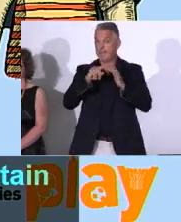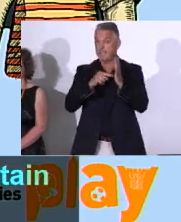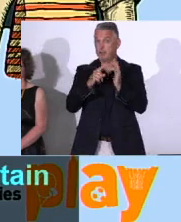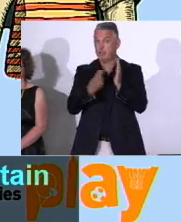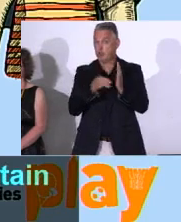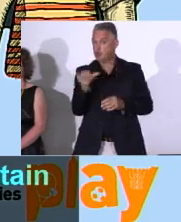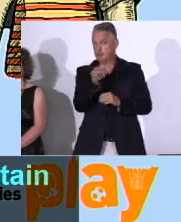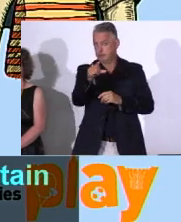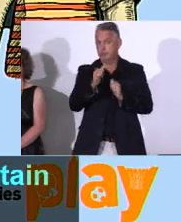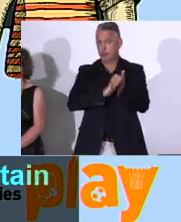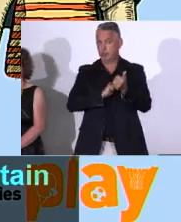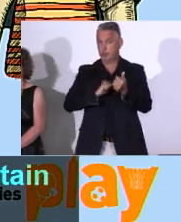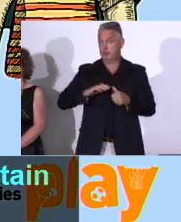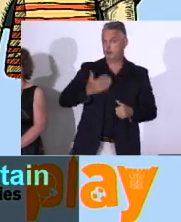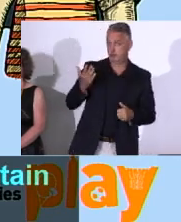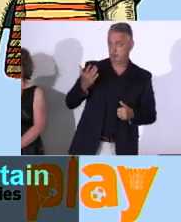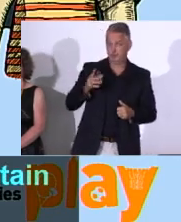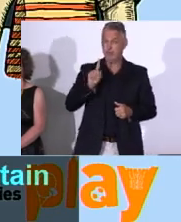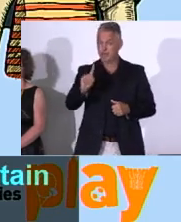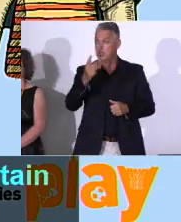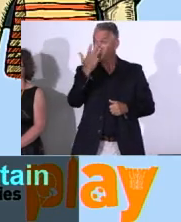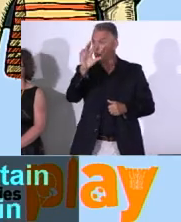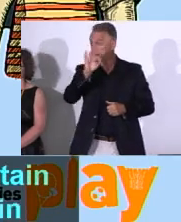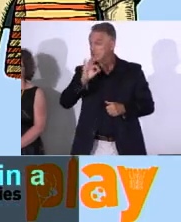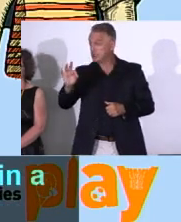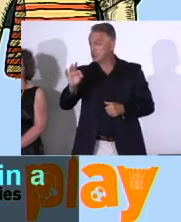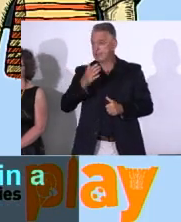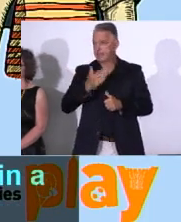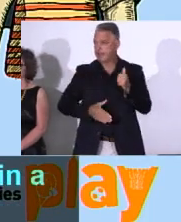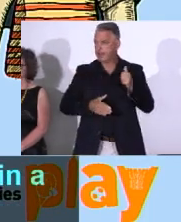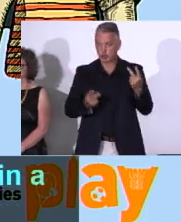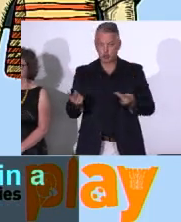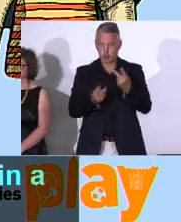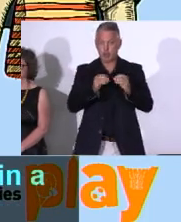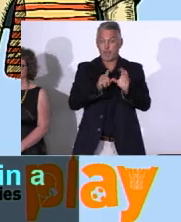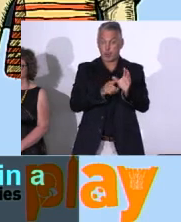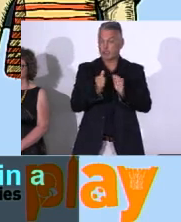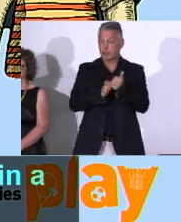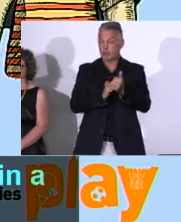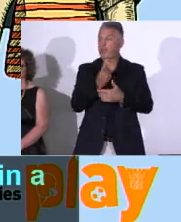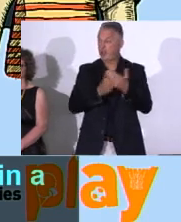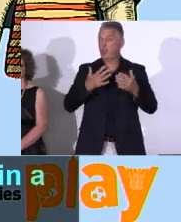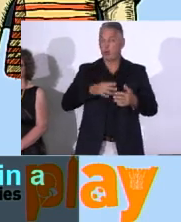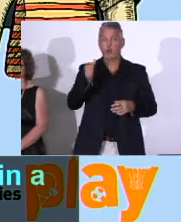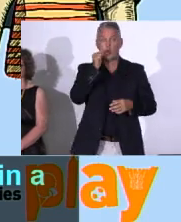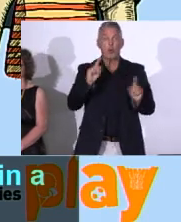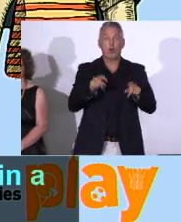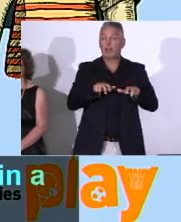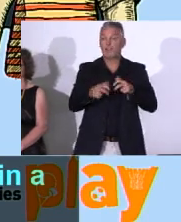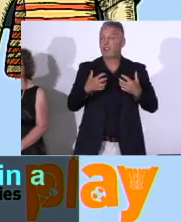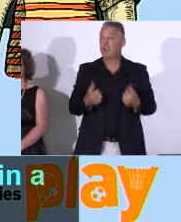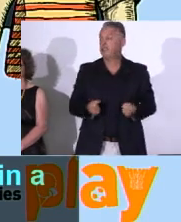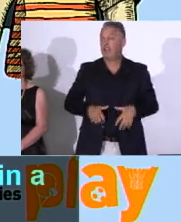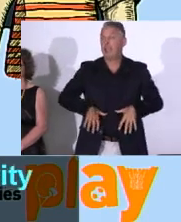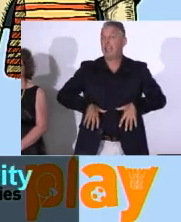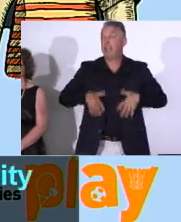minute. But 90% of people don't search by sport. They just want to find an activity near them, and we are here to help them do that. We